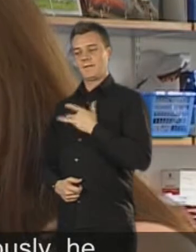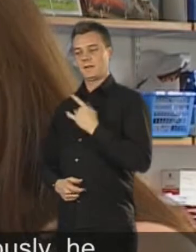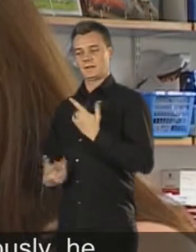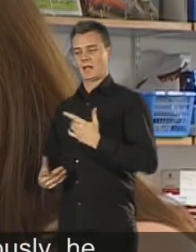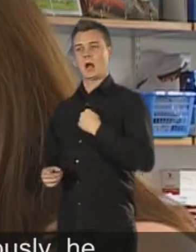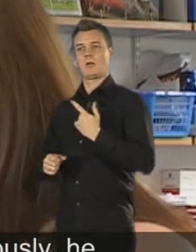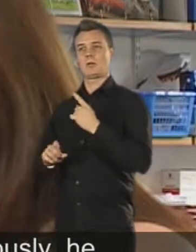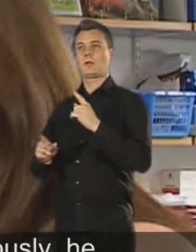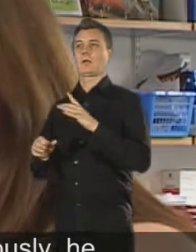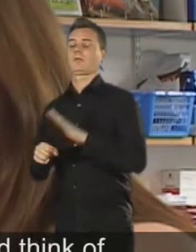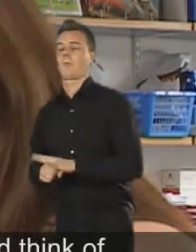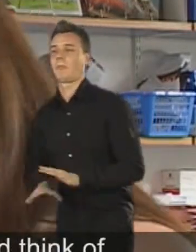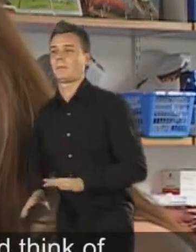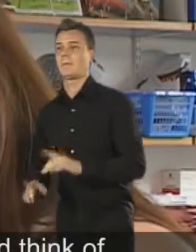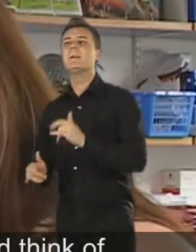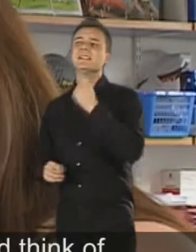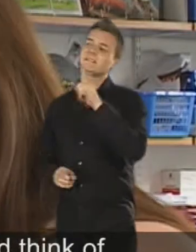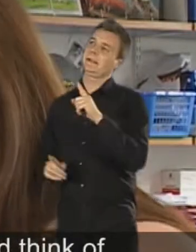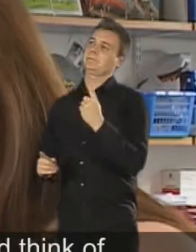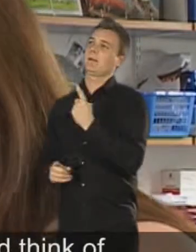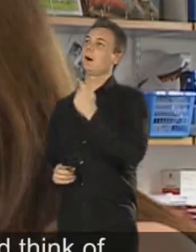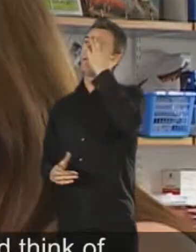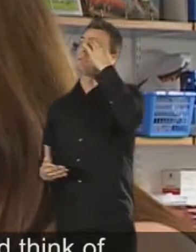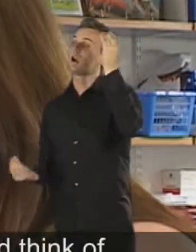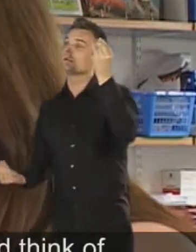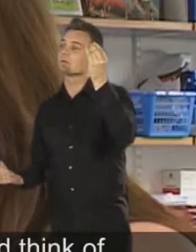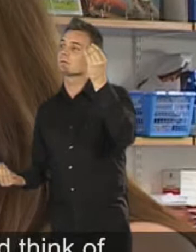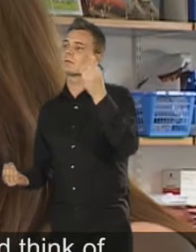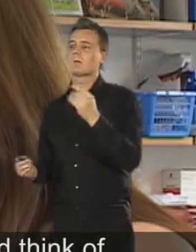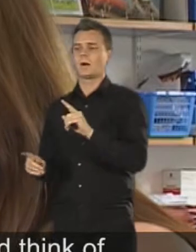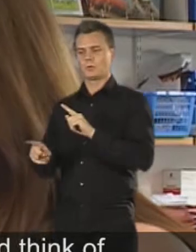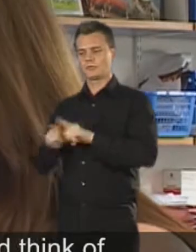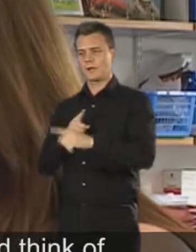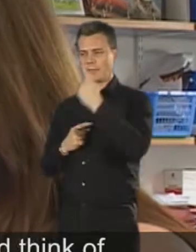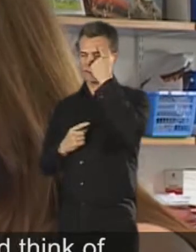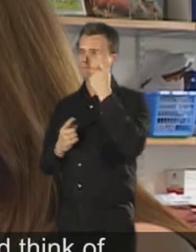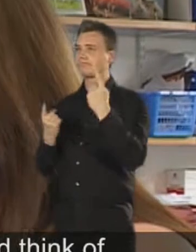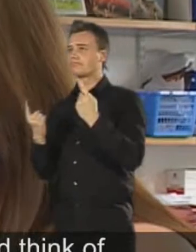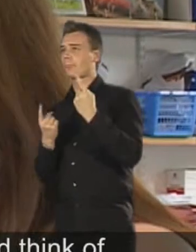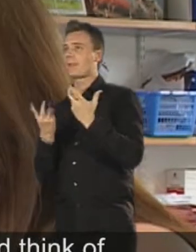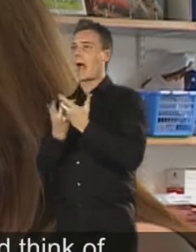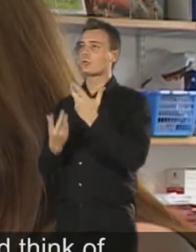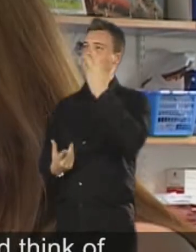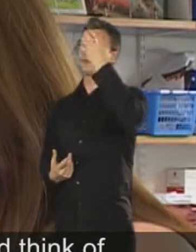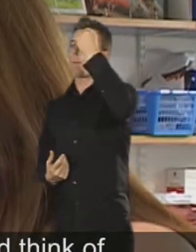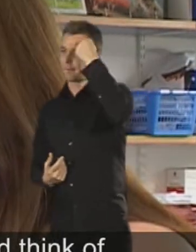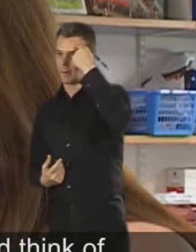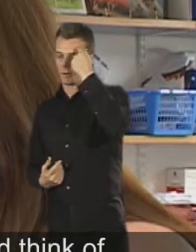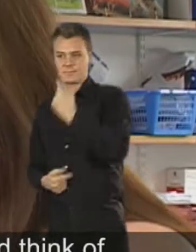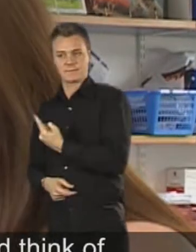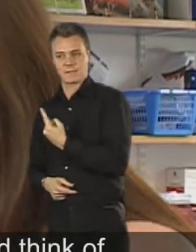him. He might say now, I've forgotten, but he will try and think of a way that he can remember.